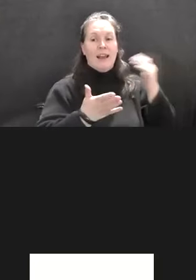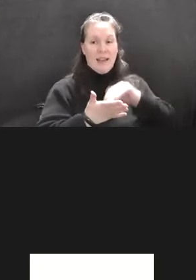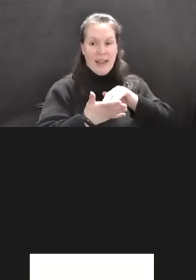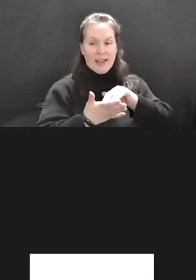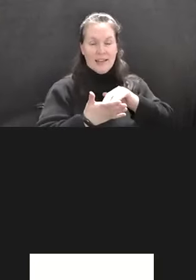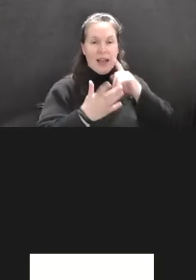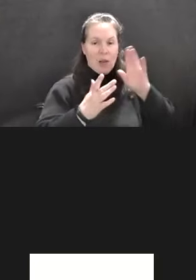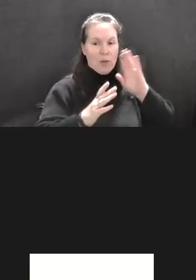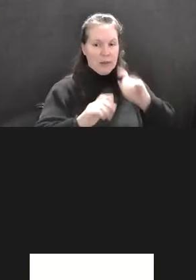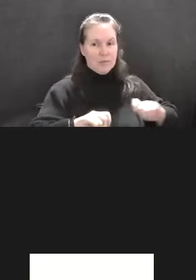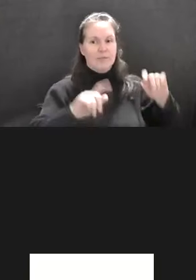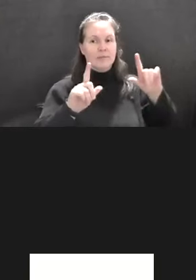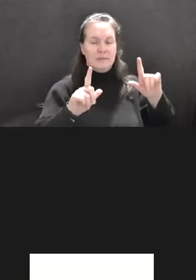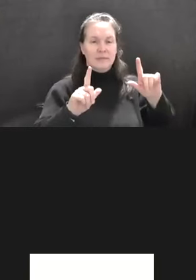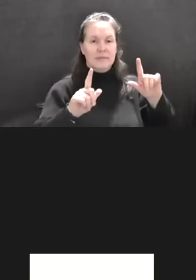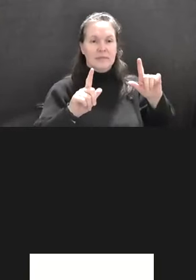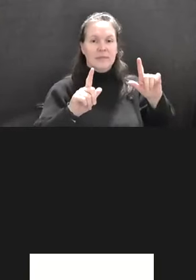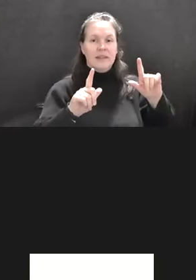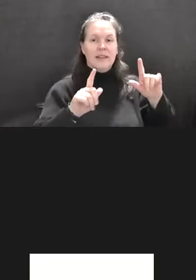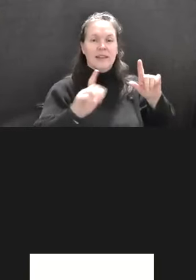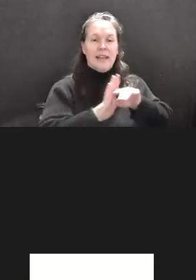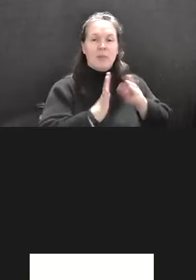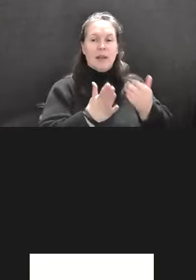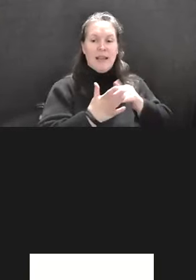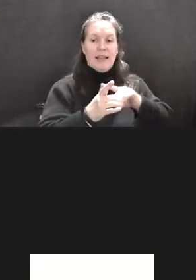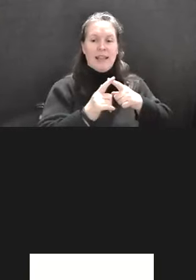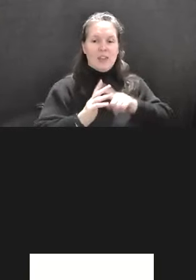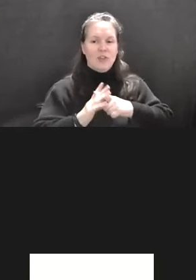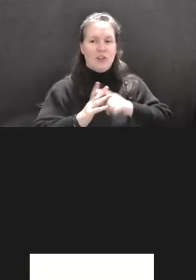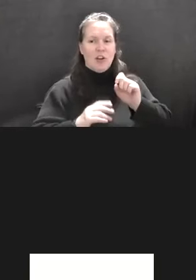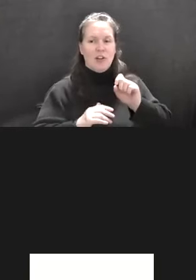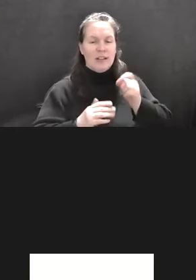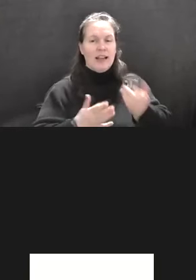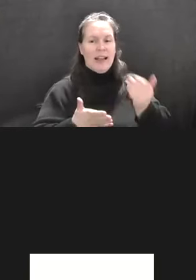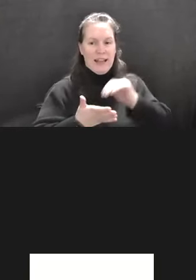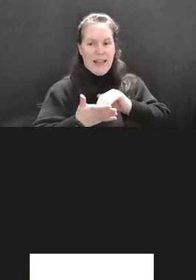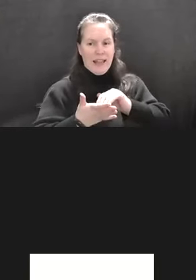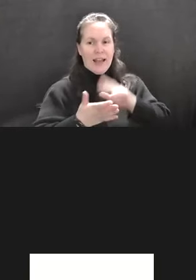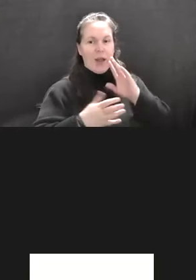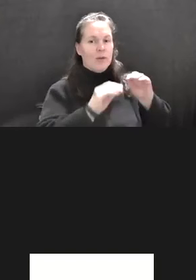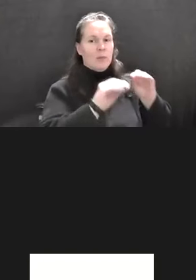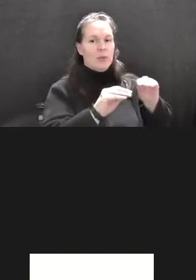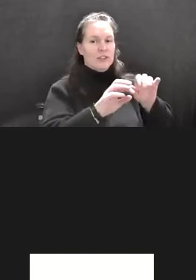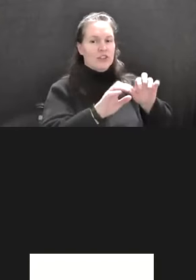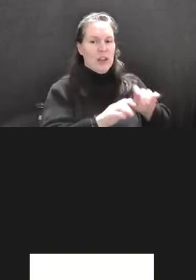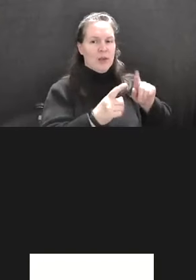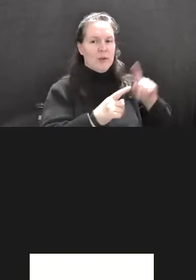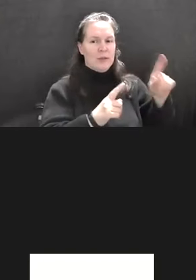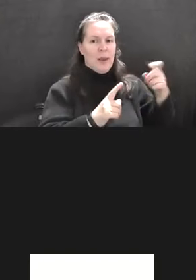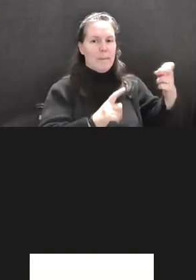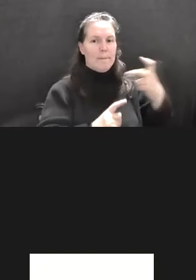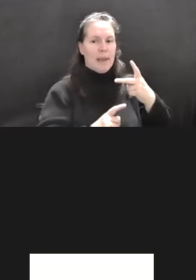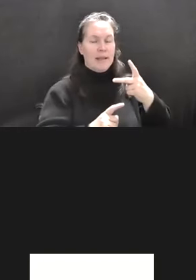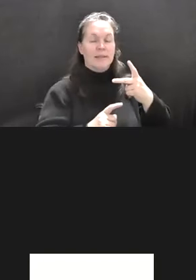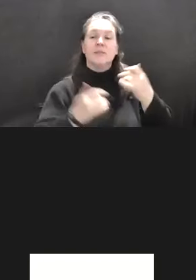I'll turn my camera back on and start off. And I will put in the chat when we come back. So let's take a break.